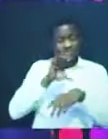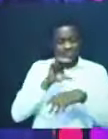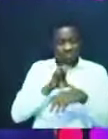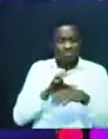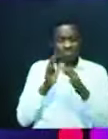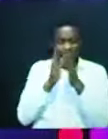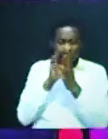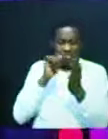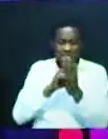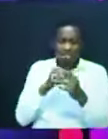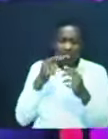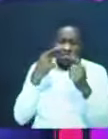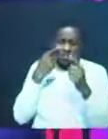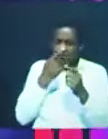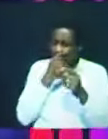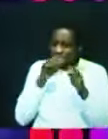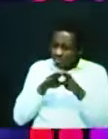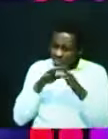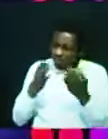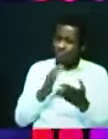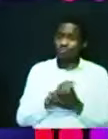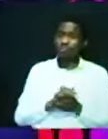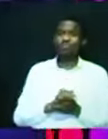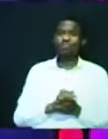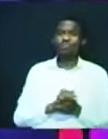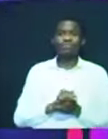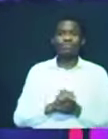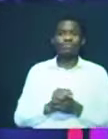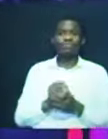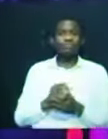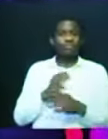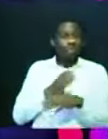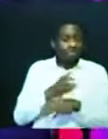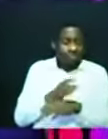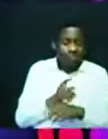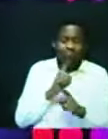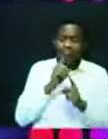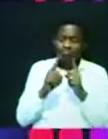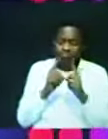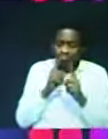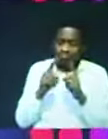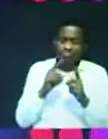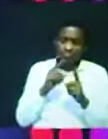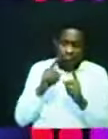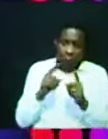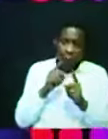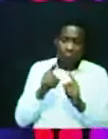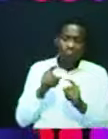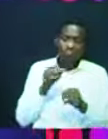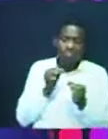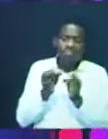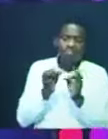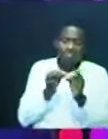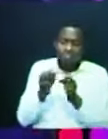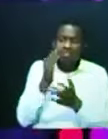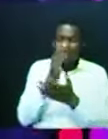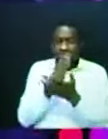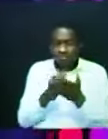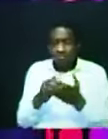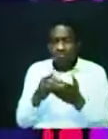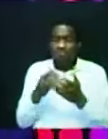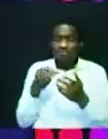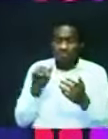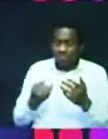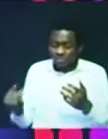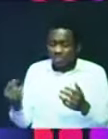anuanyam agyapade a ewo won. After talking about some of the inheritance, to the extent of talking about the fact that we are even above